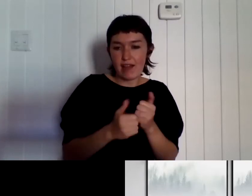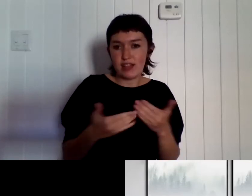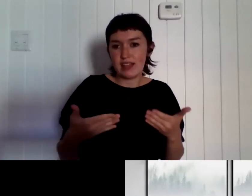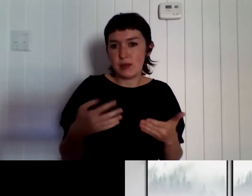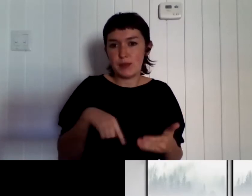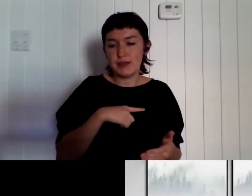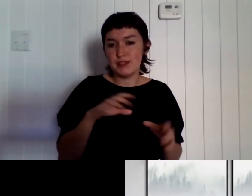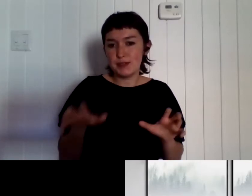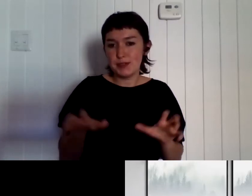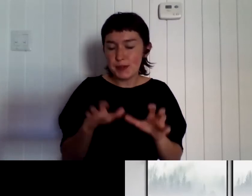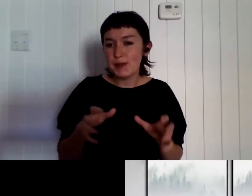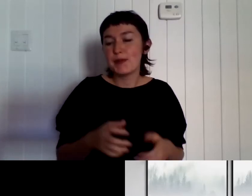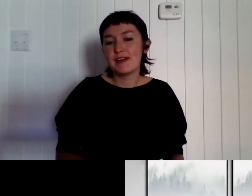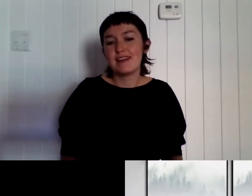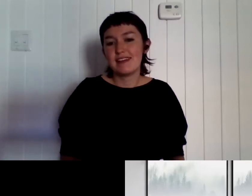of,